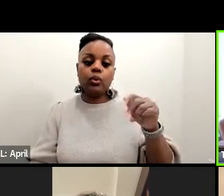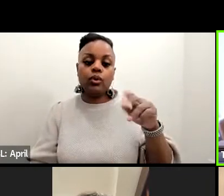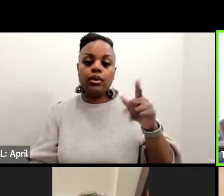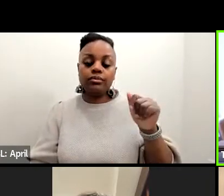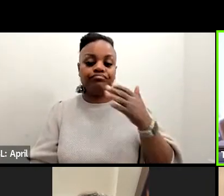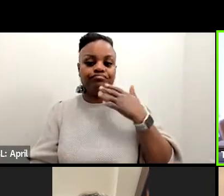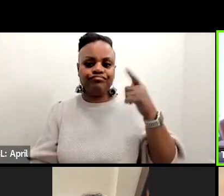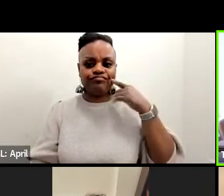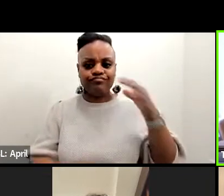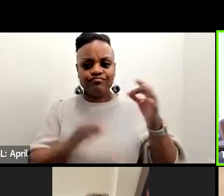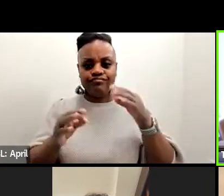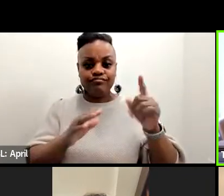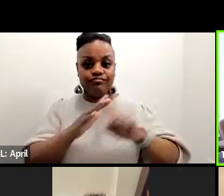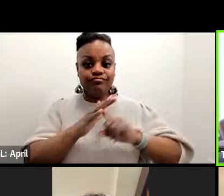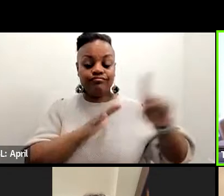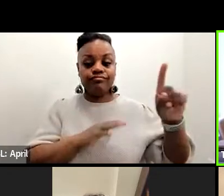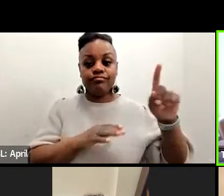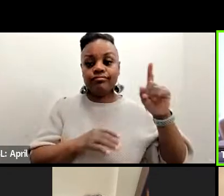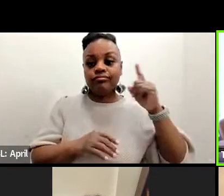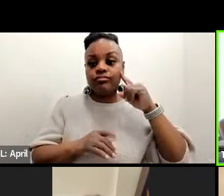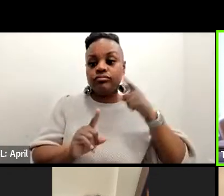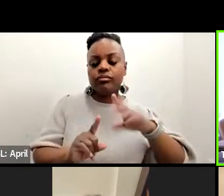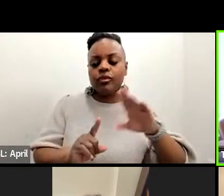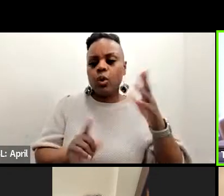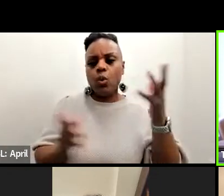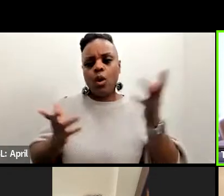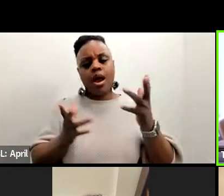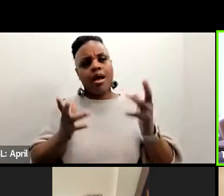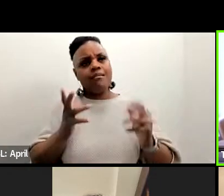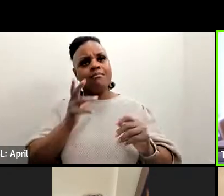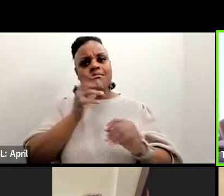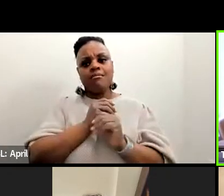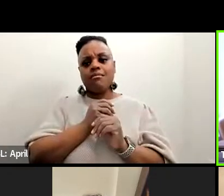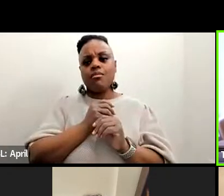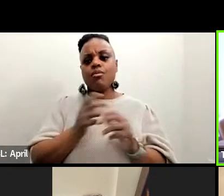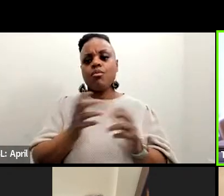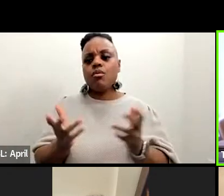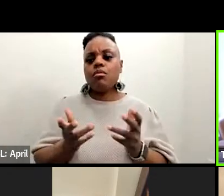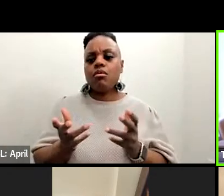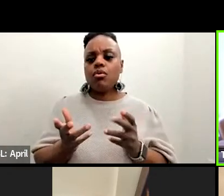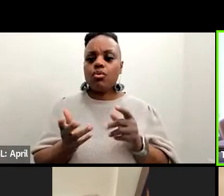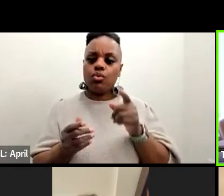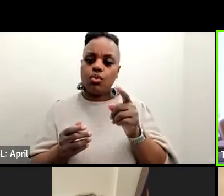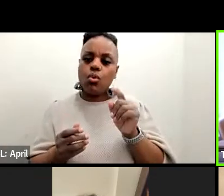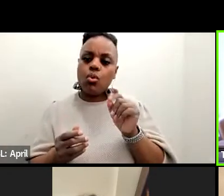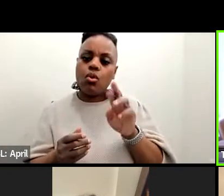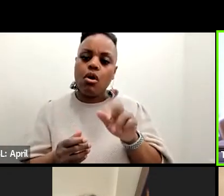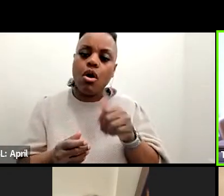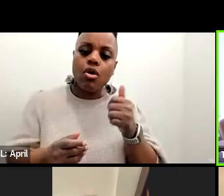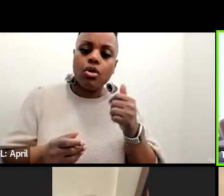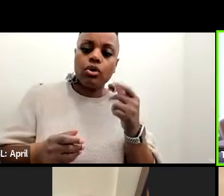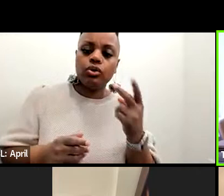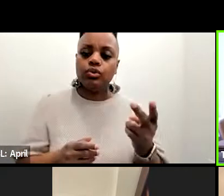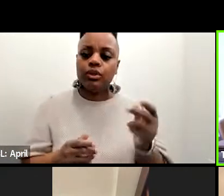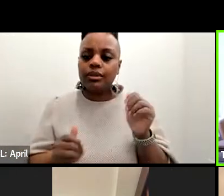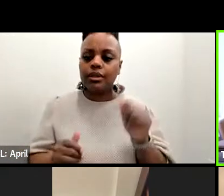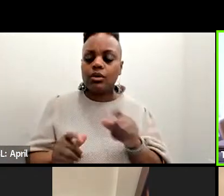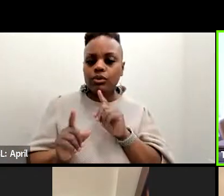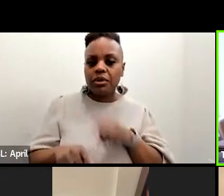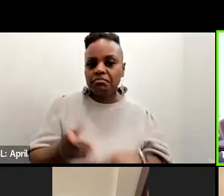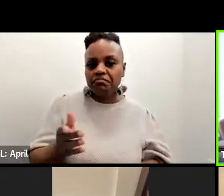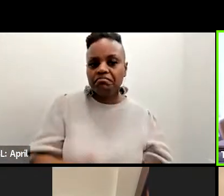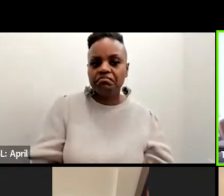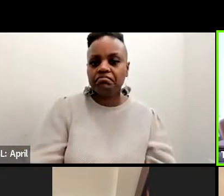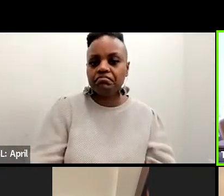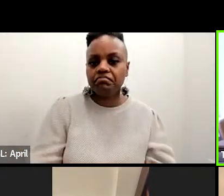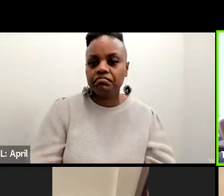address. But thinking about what Noha just said and what you've written, it seems